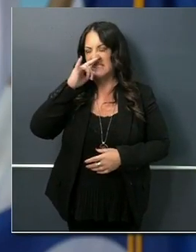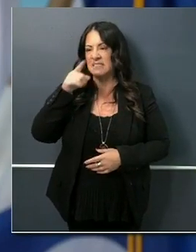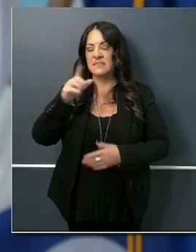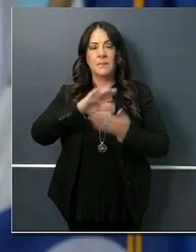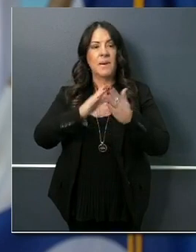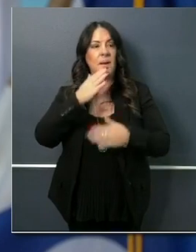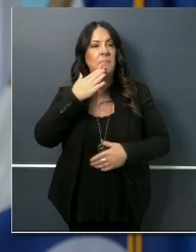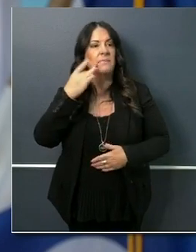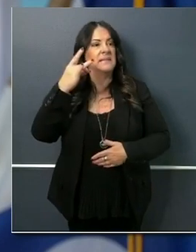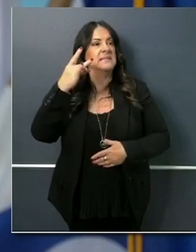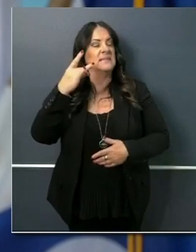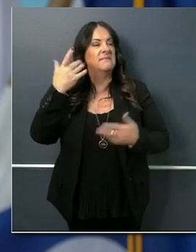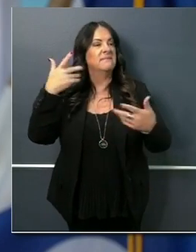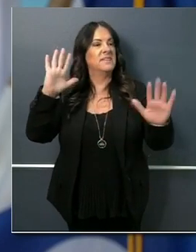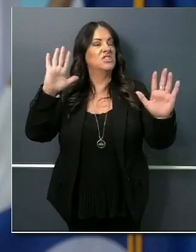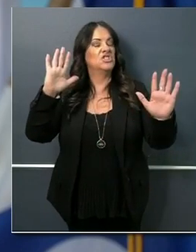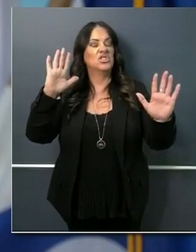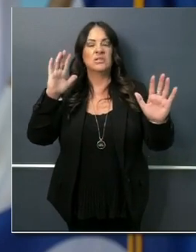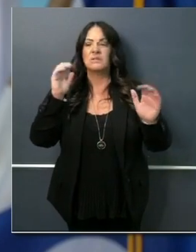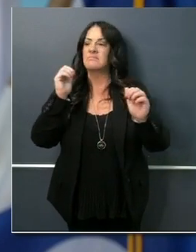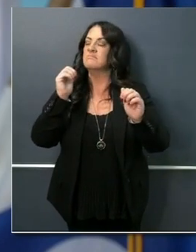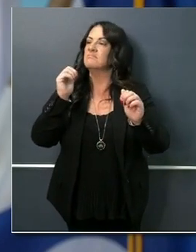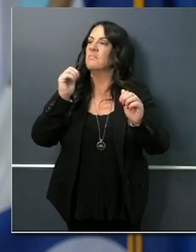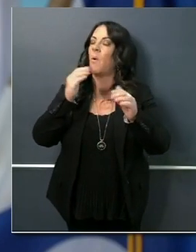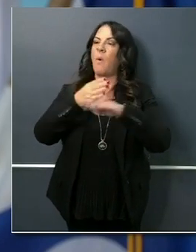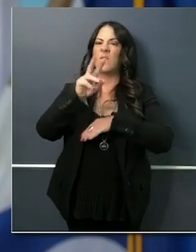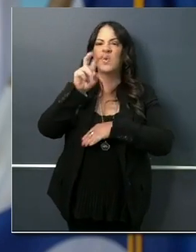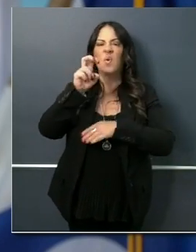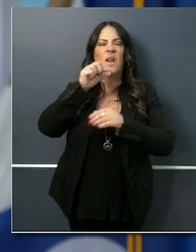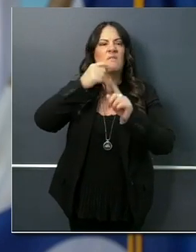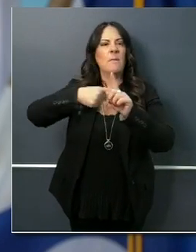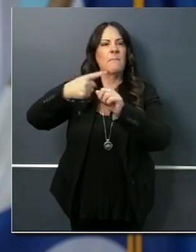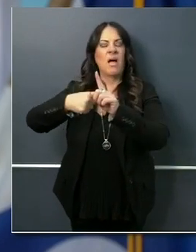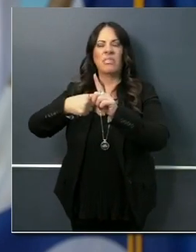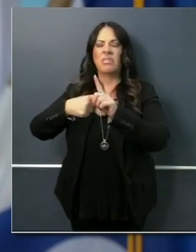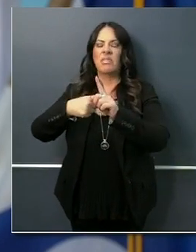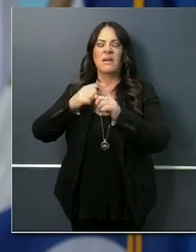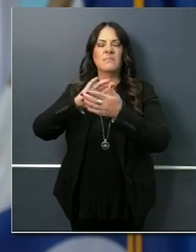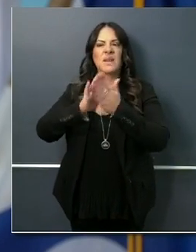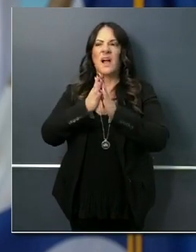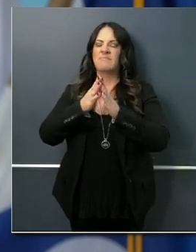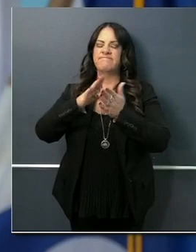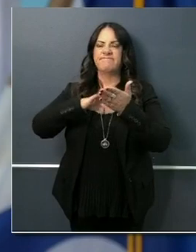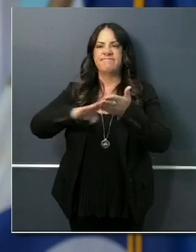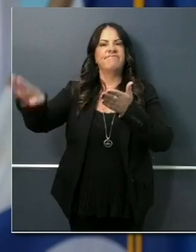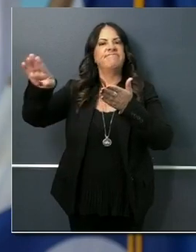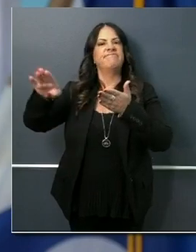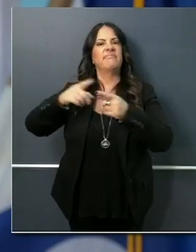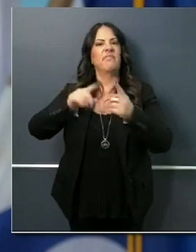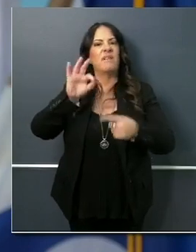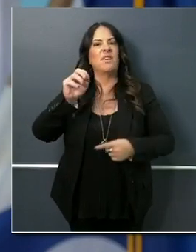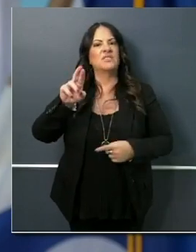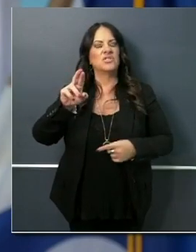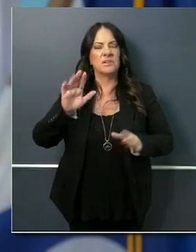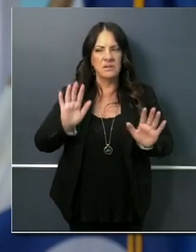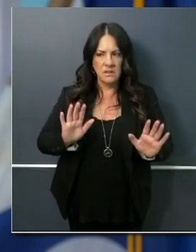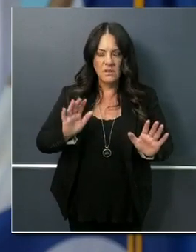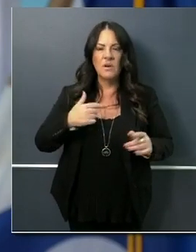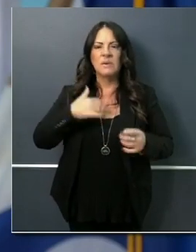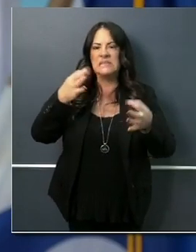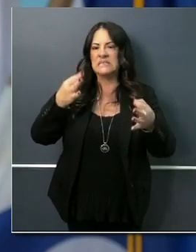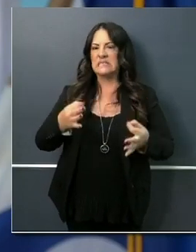200 young children are emancipated every month in the state of California. At this moment, we think we should extend the